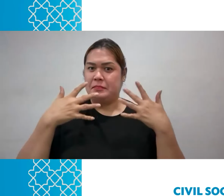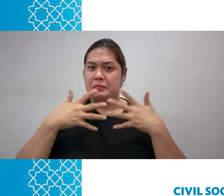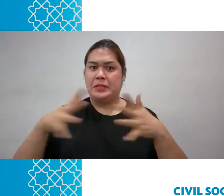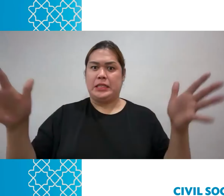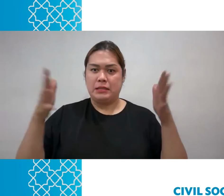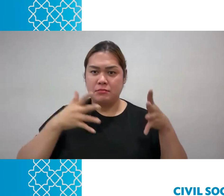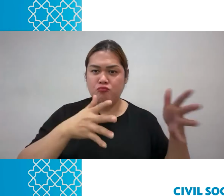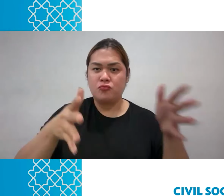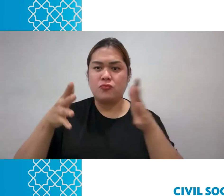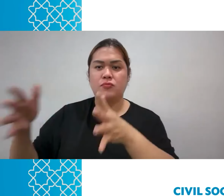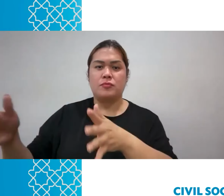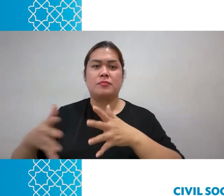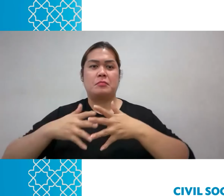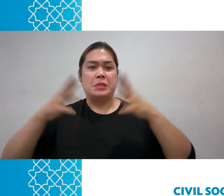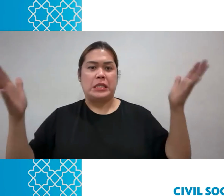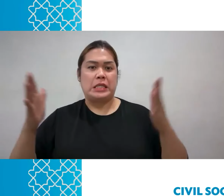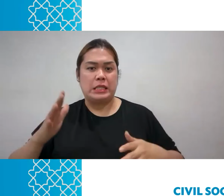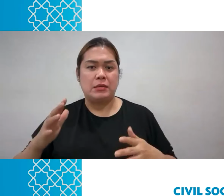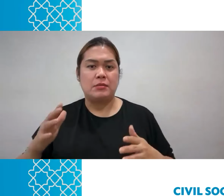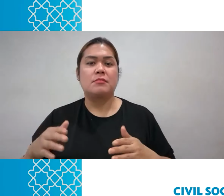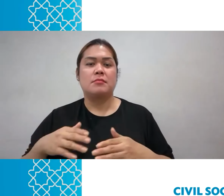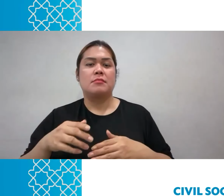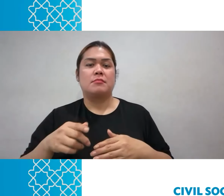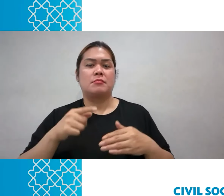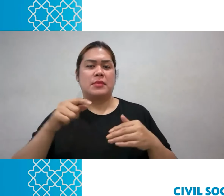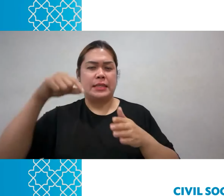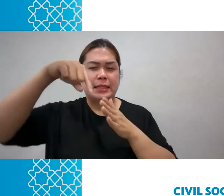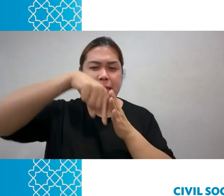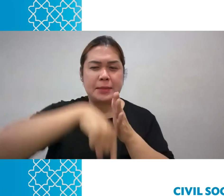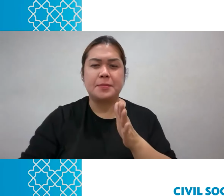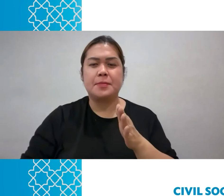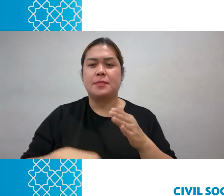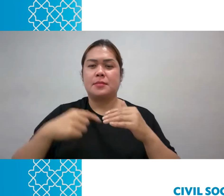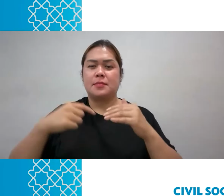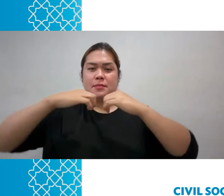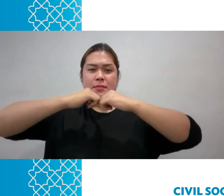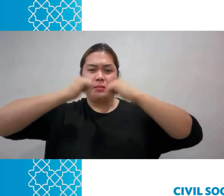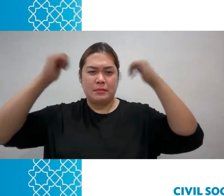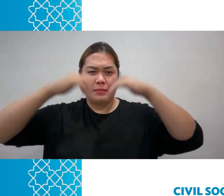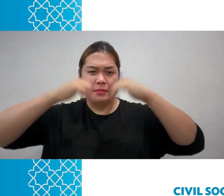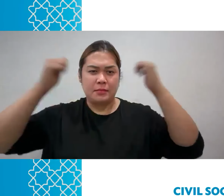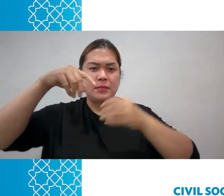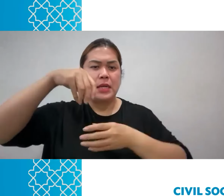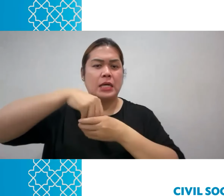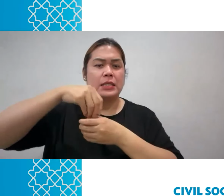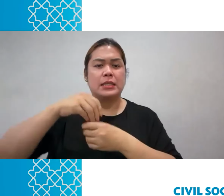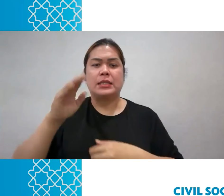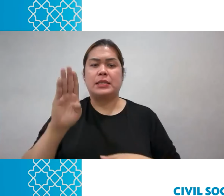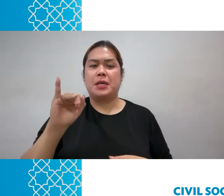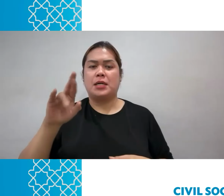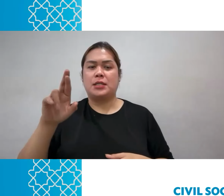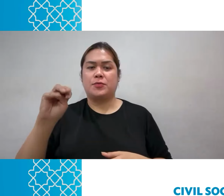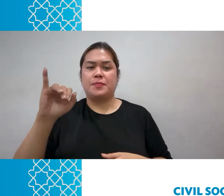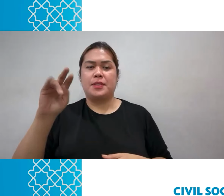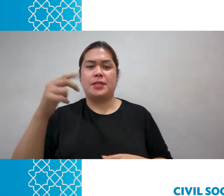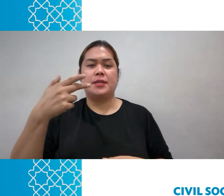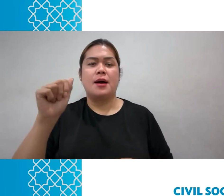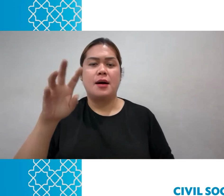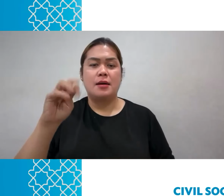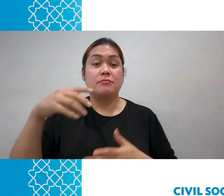go deep. And we've also partnered with the city of Birmingham in the United Kingdom. And in Birmingham, we are